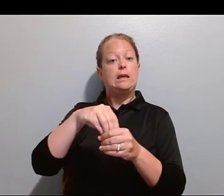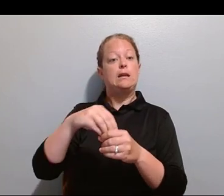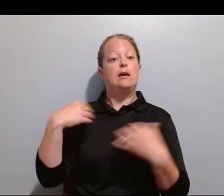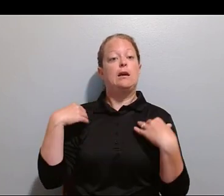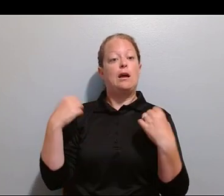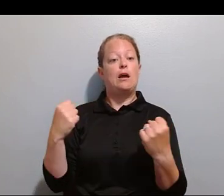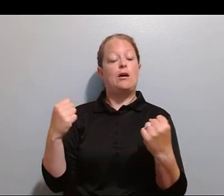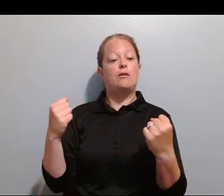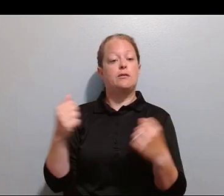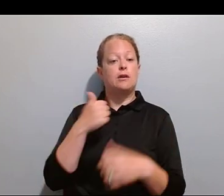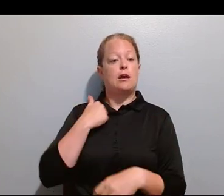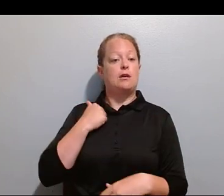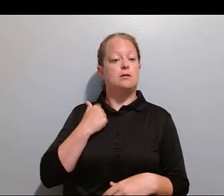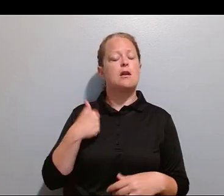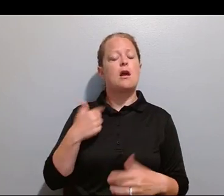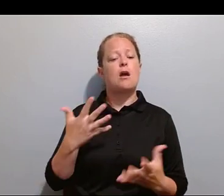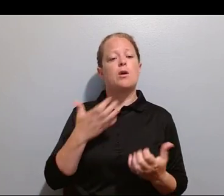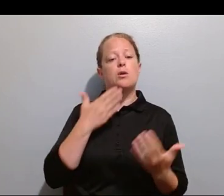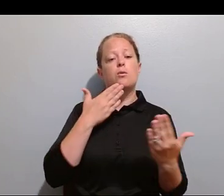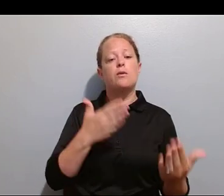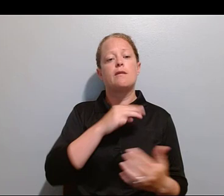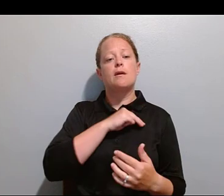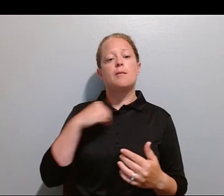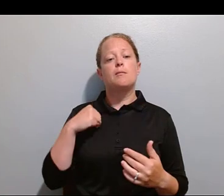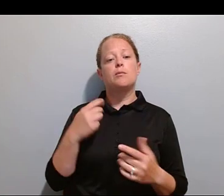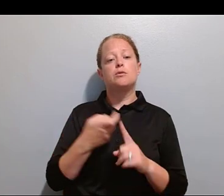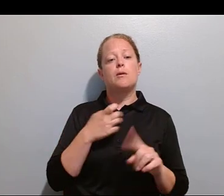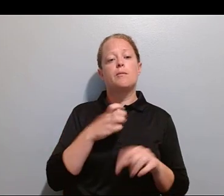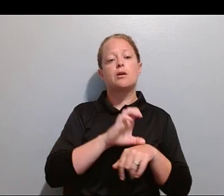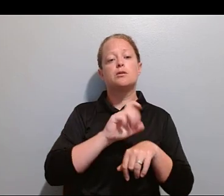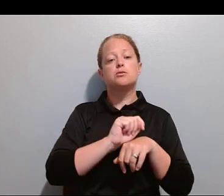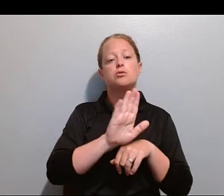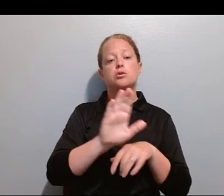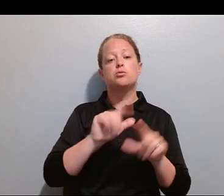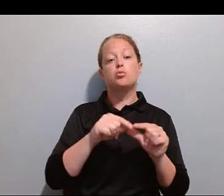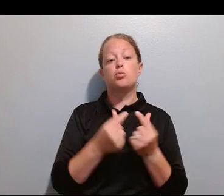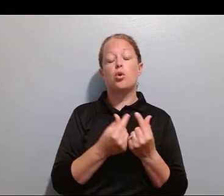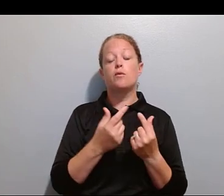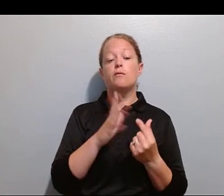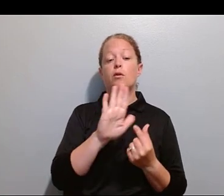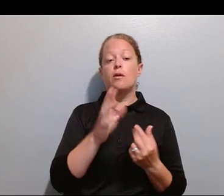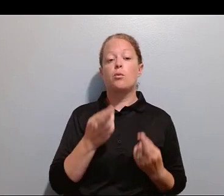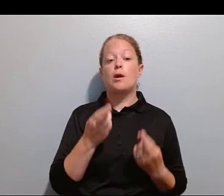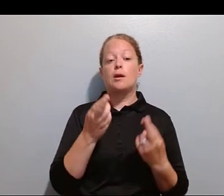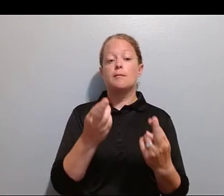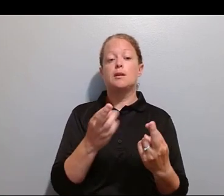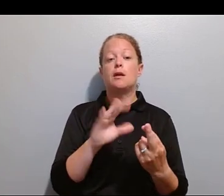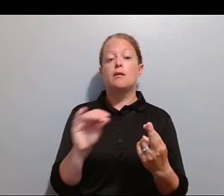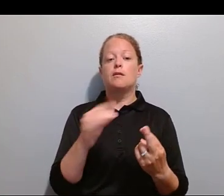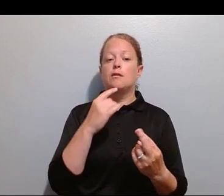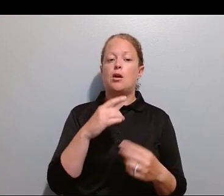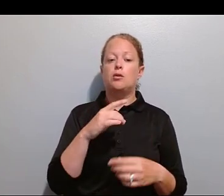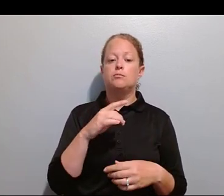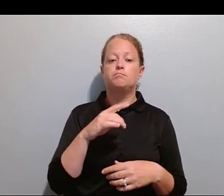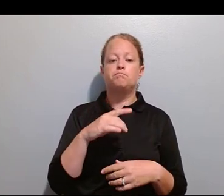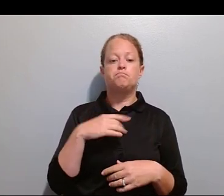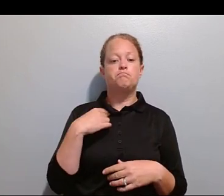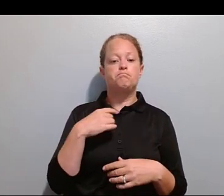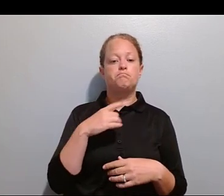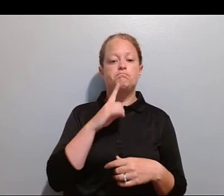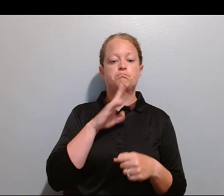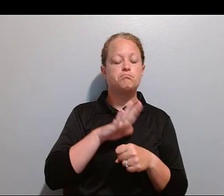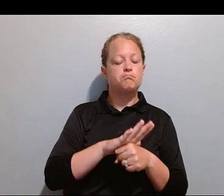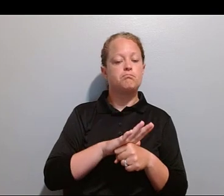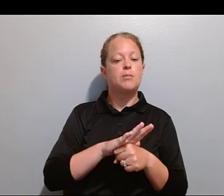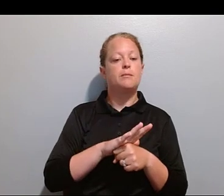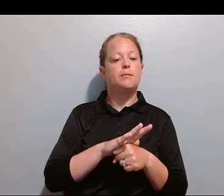like to thank the members of the consulting group for their recommendations and their commitment to develop content which allows us